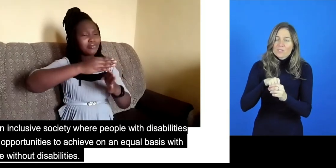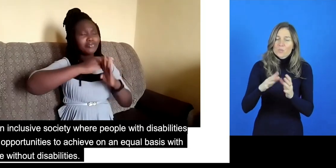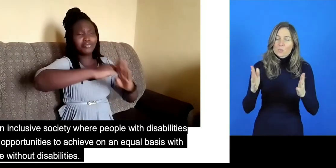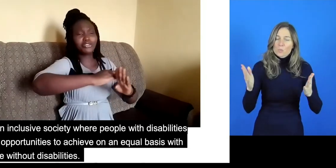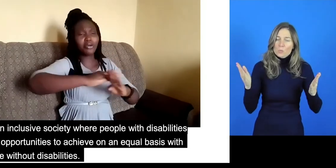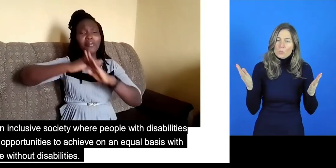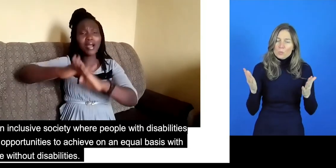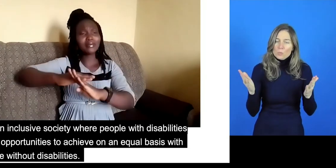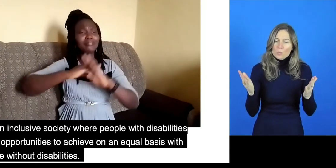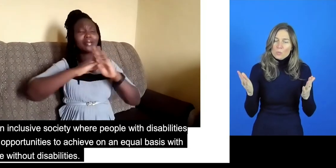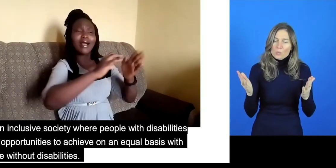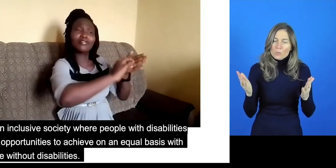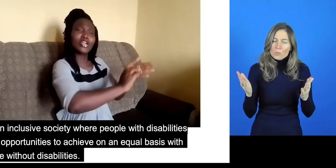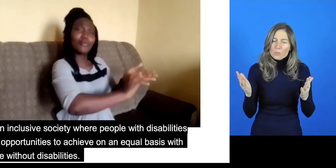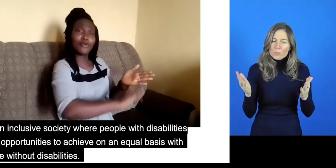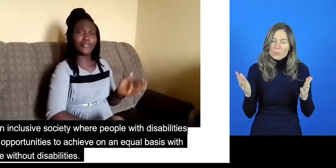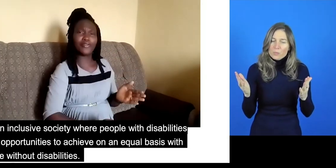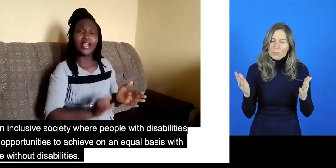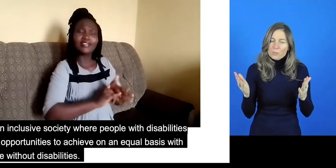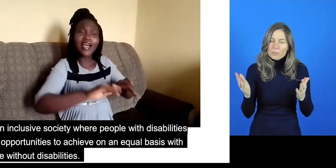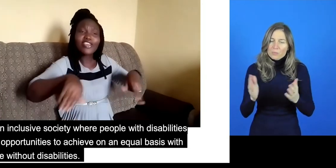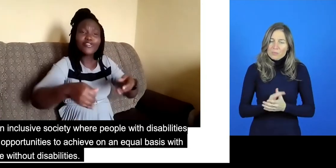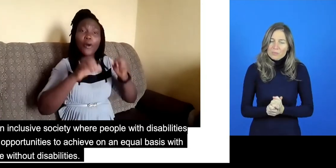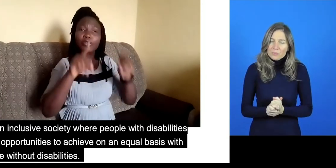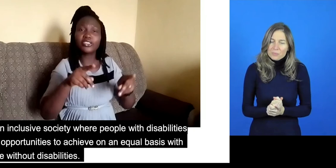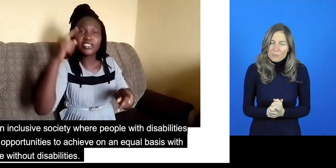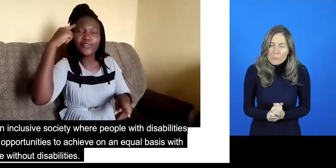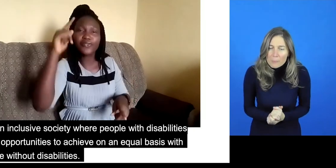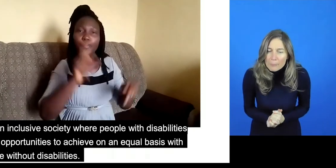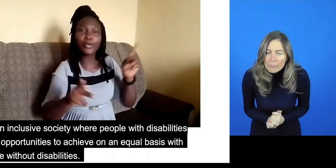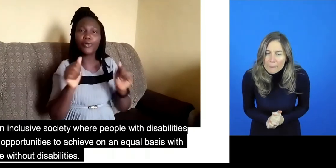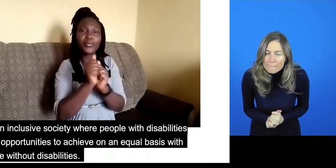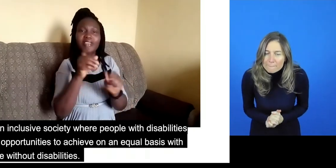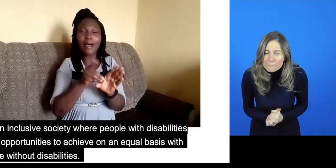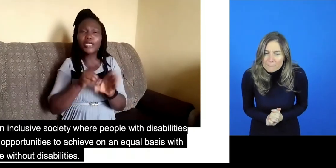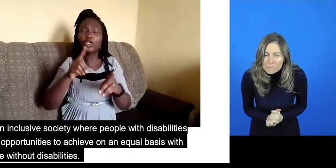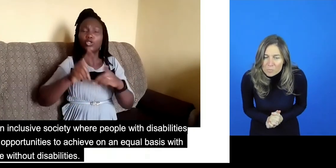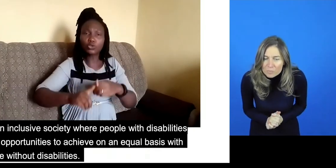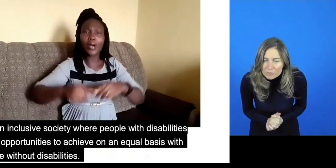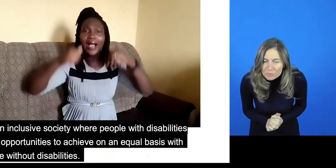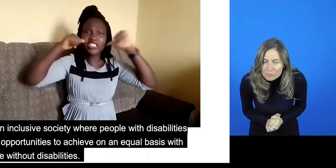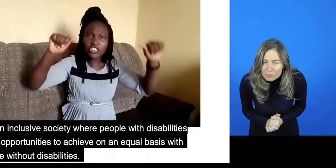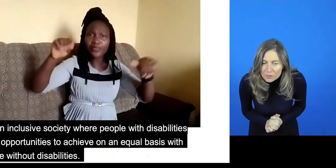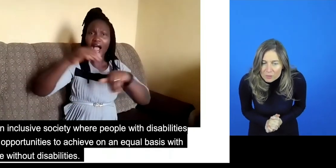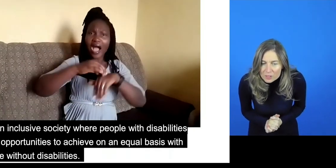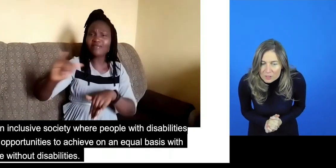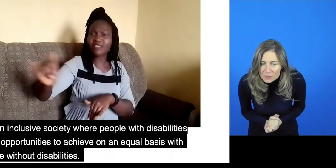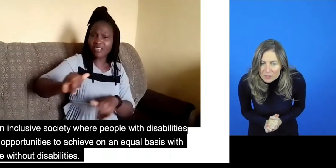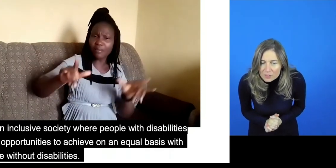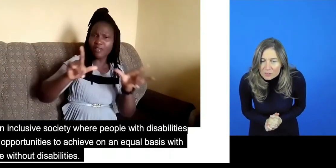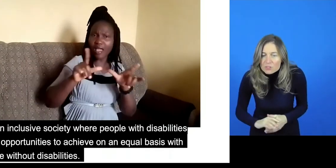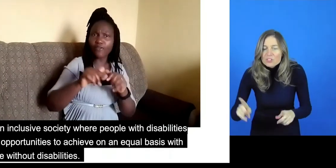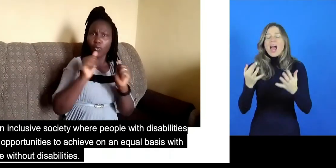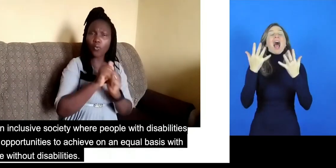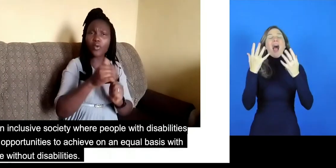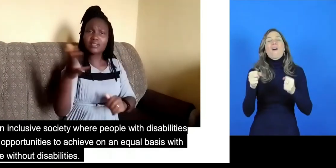all vision remove that give opportunity for people with disability to achieve at the